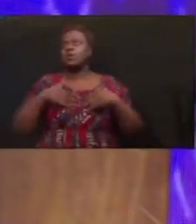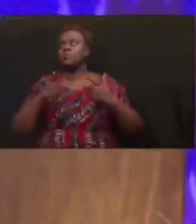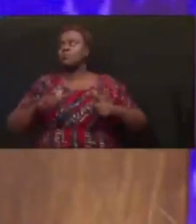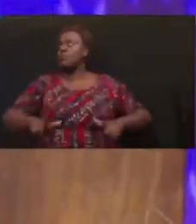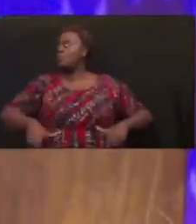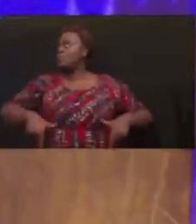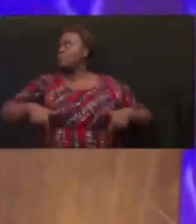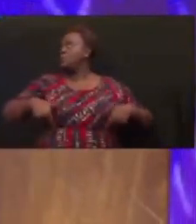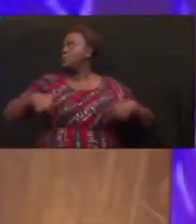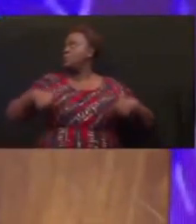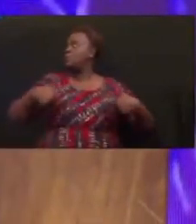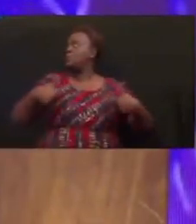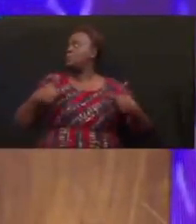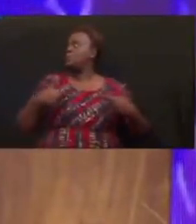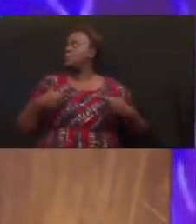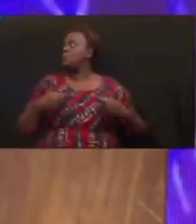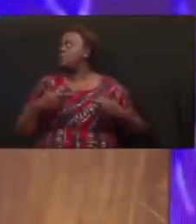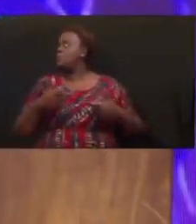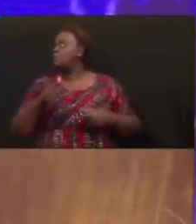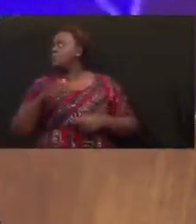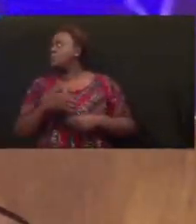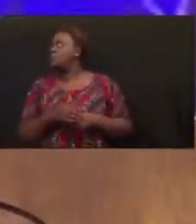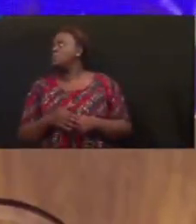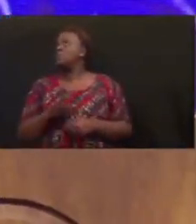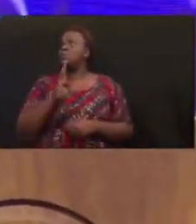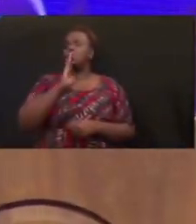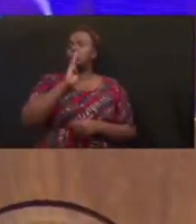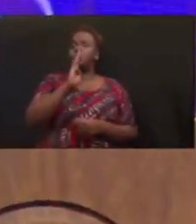make that a prayer. Be